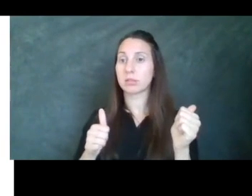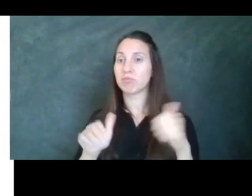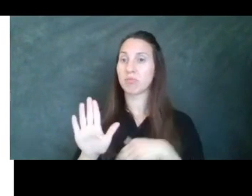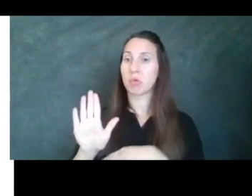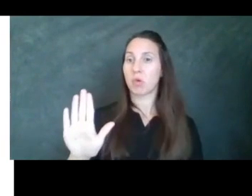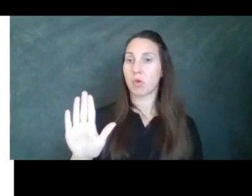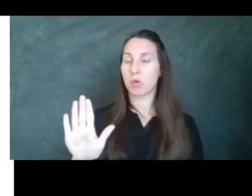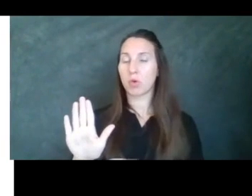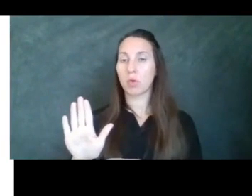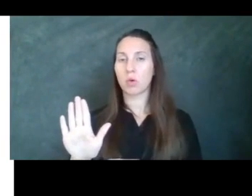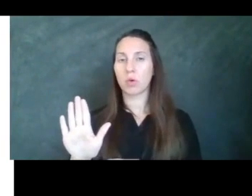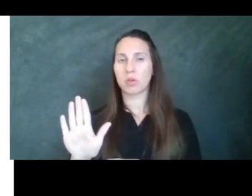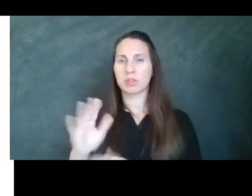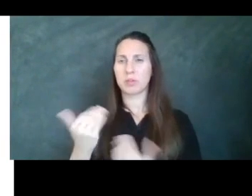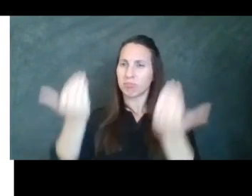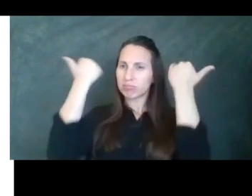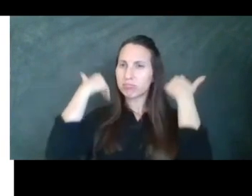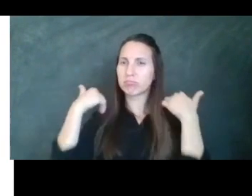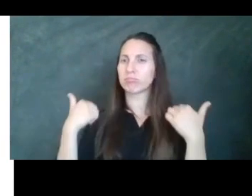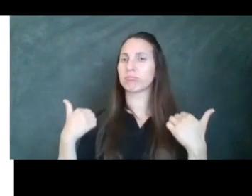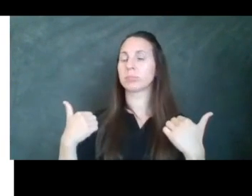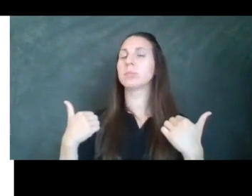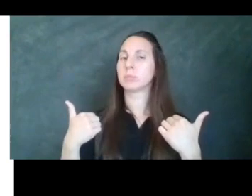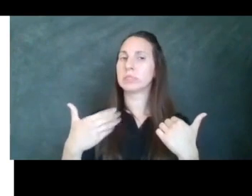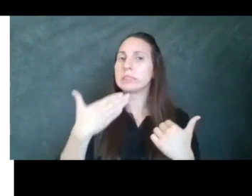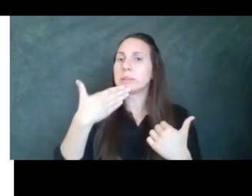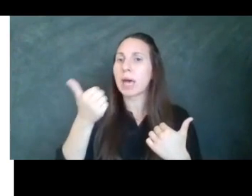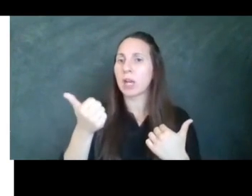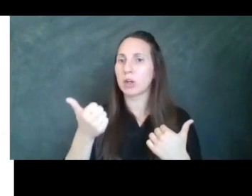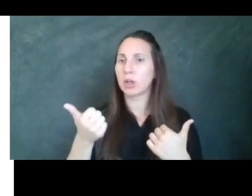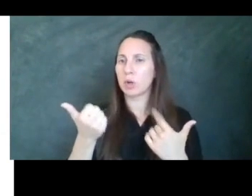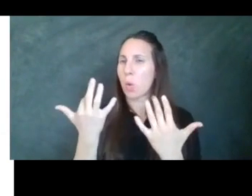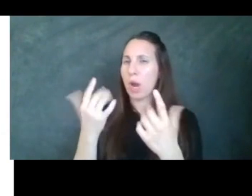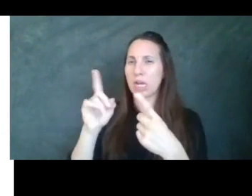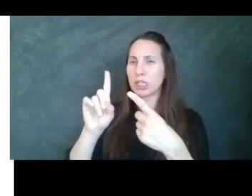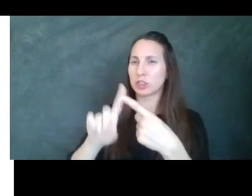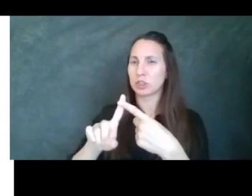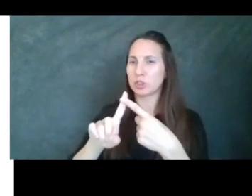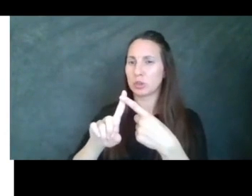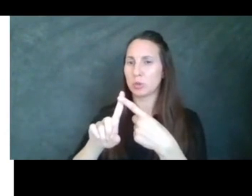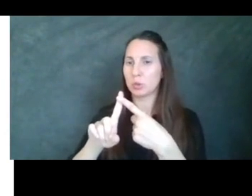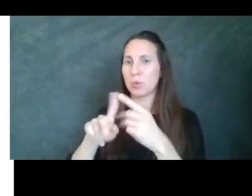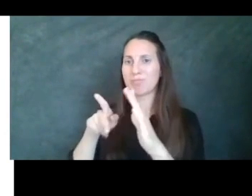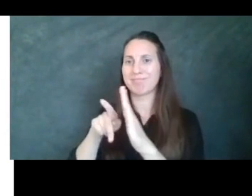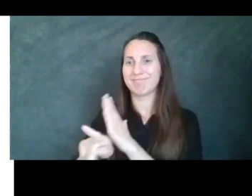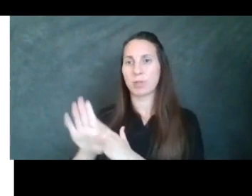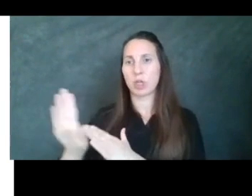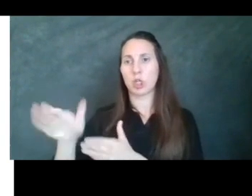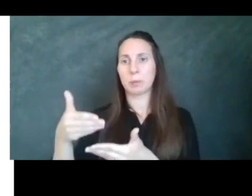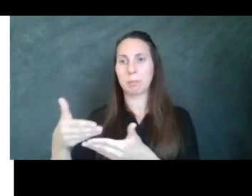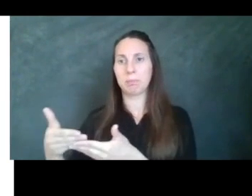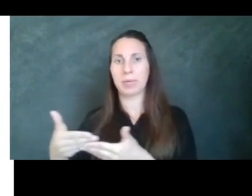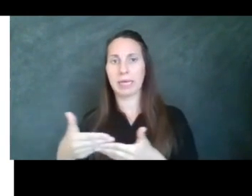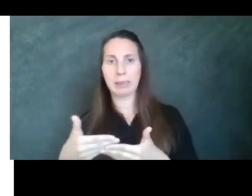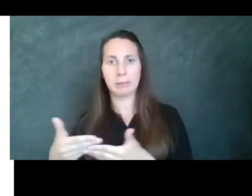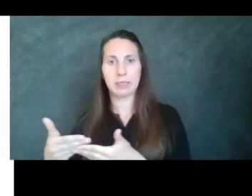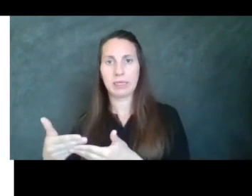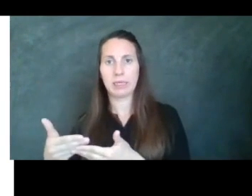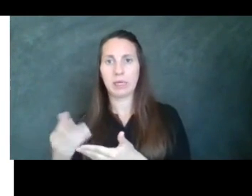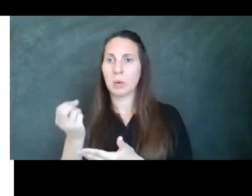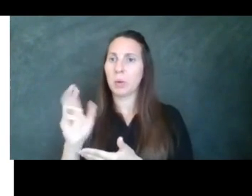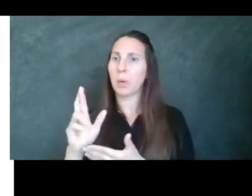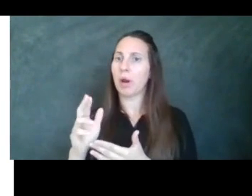the world if instead of waiting to execute degenerate offspring for crimes or let them starve for